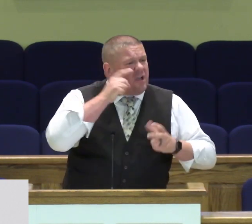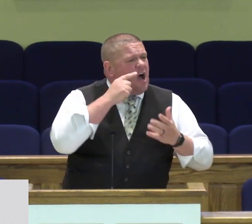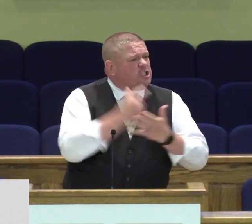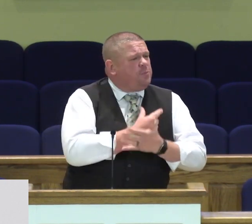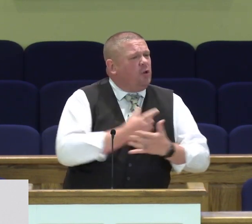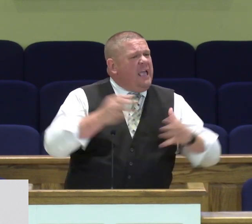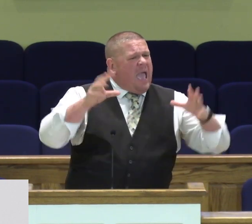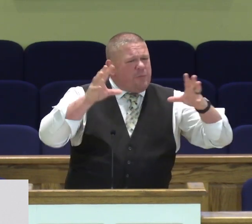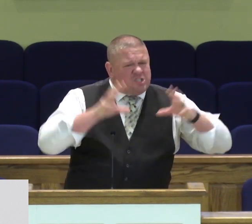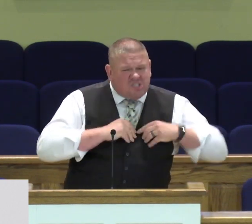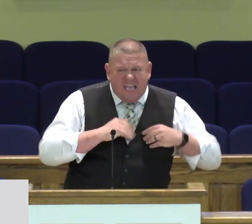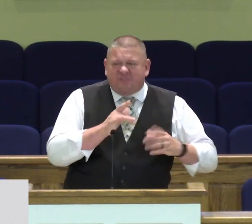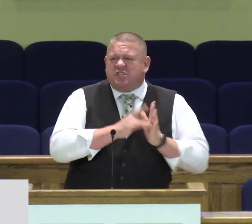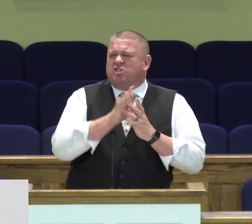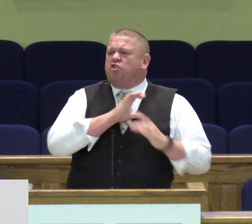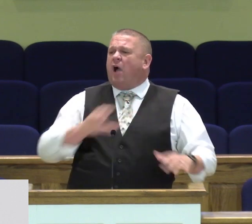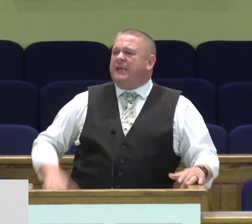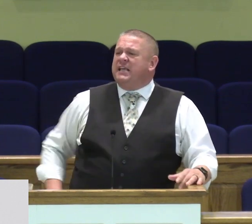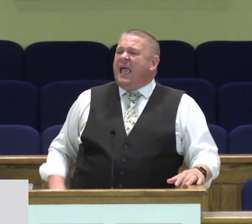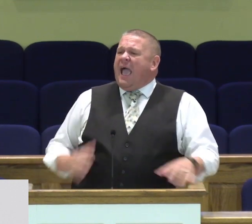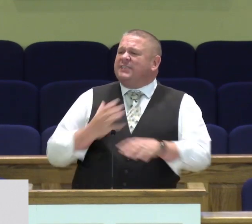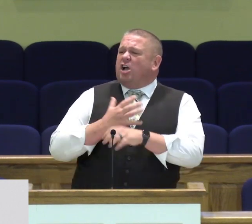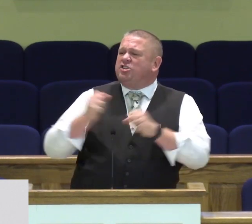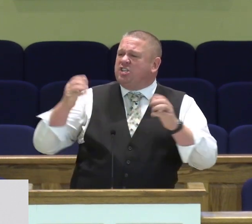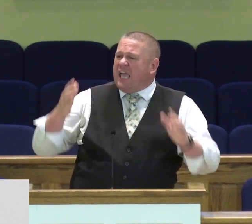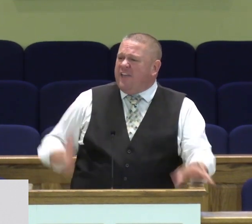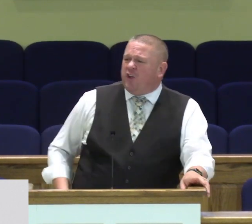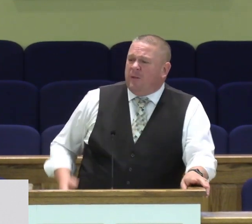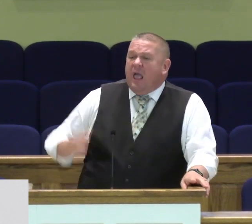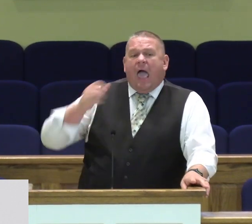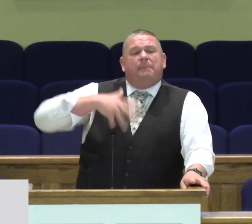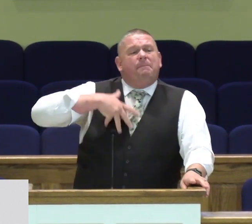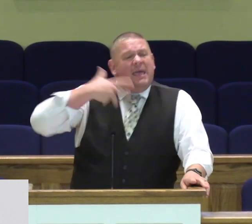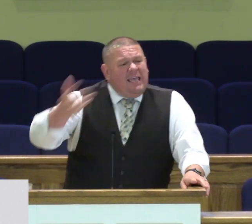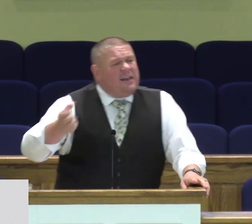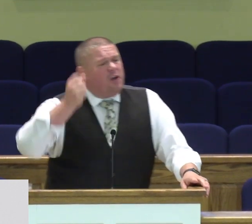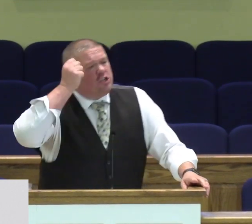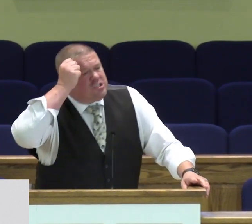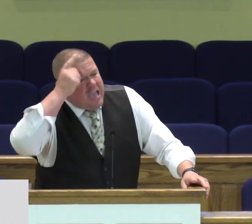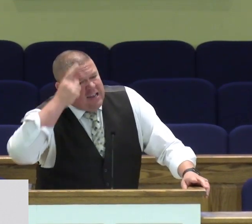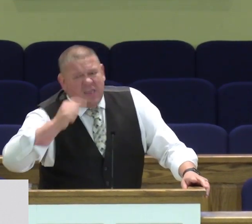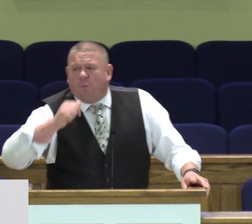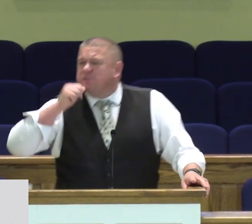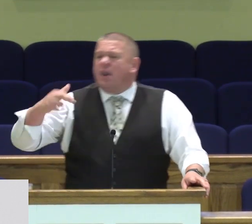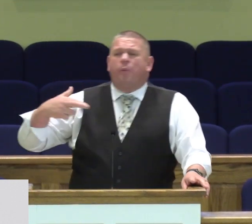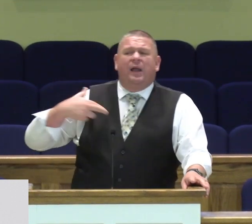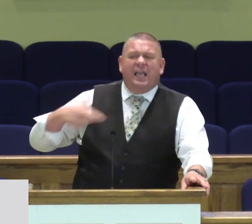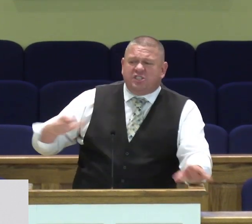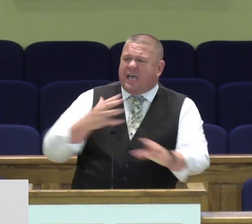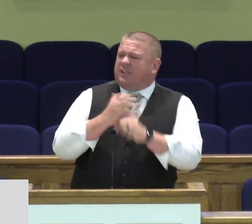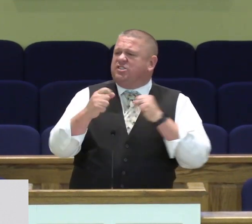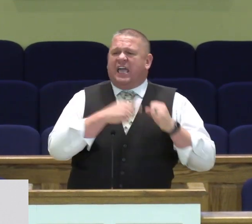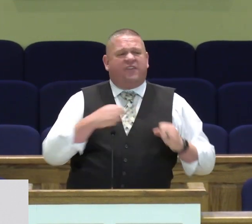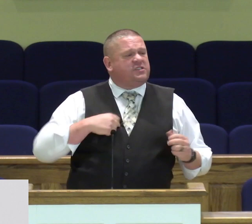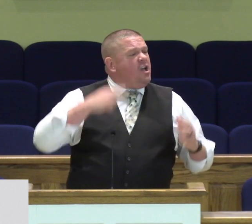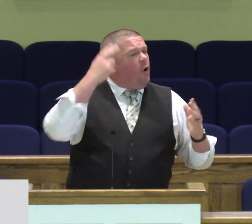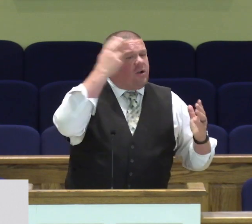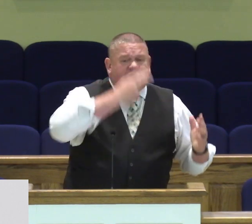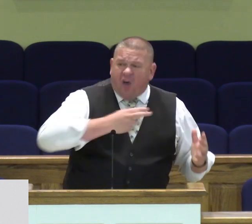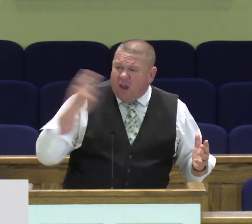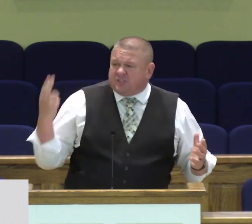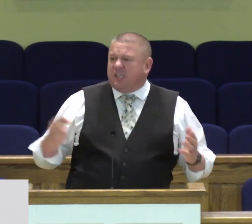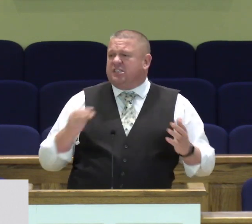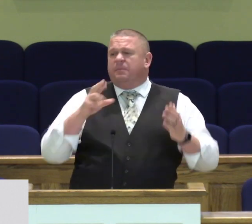the gospel and receive Jesus Christ as our Savior, admitting and understanding that it wasn't our religion that could save us,